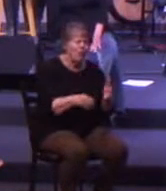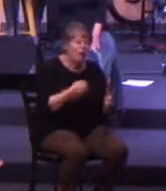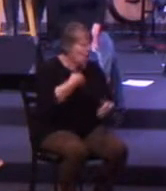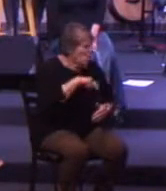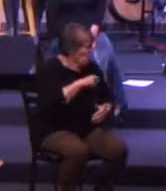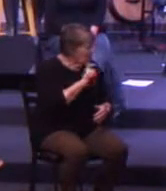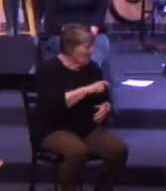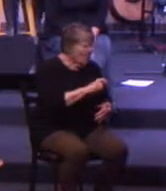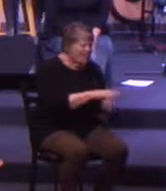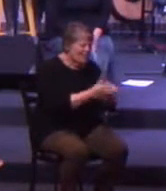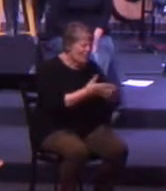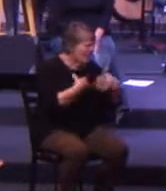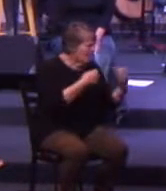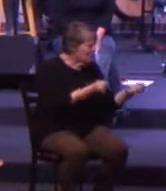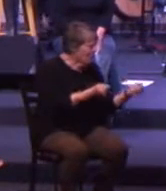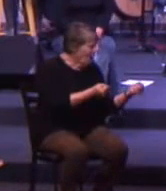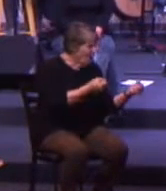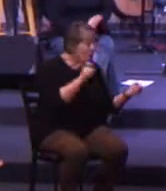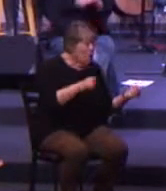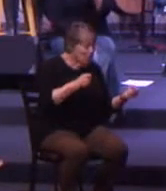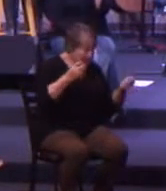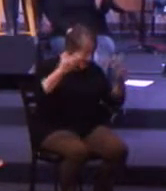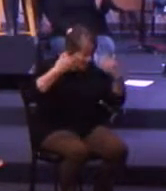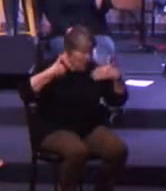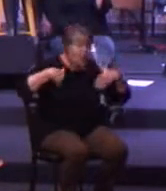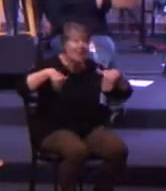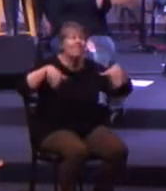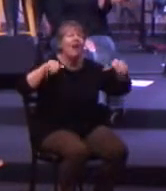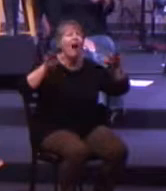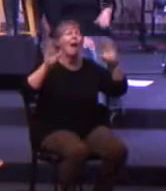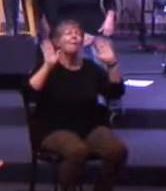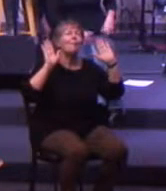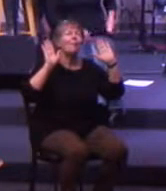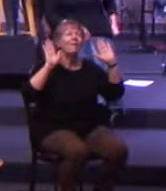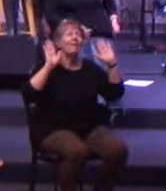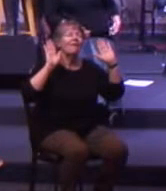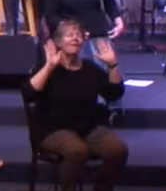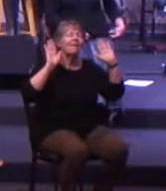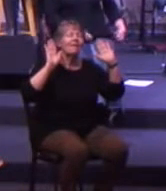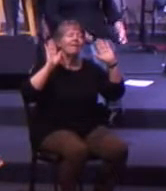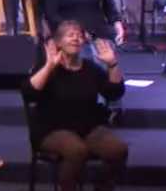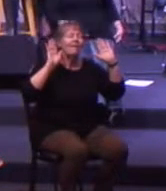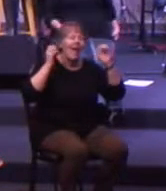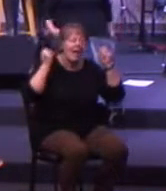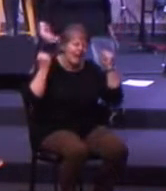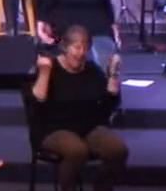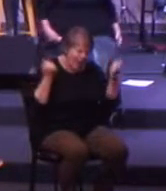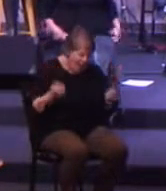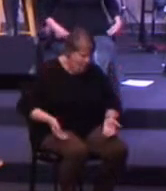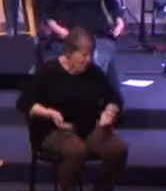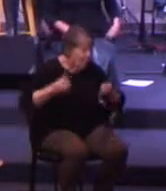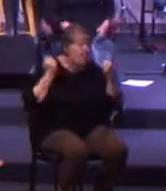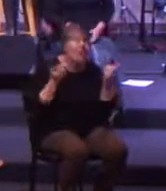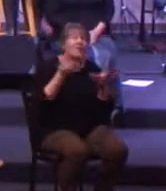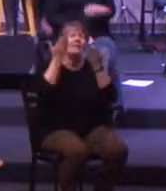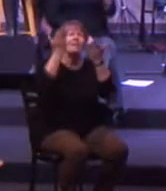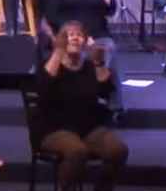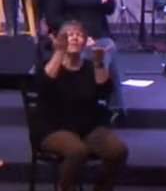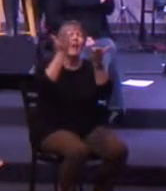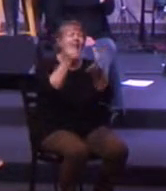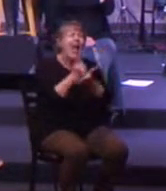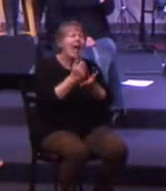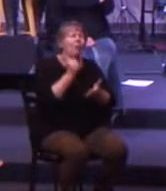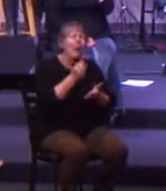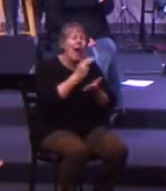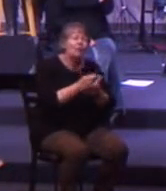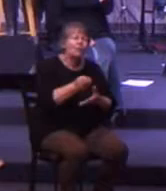up. And we need to give up by surrendering all that we are into your hands. Help that truth sink in. And then, God, I